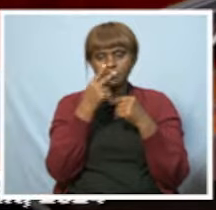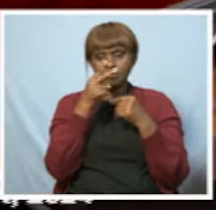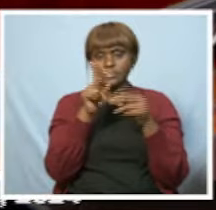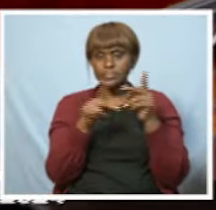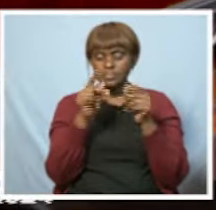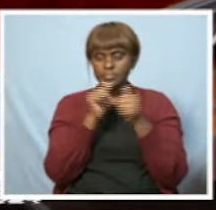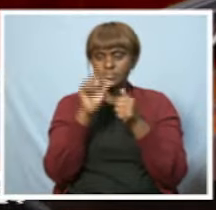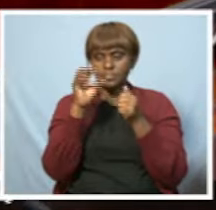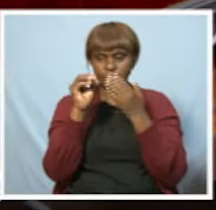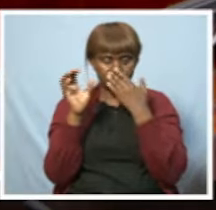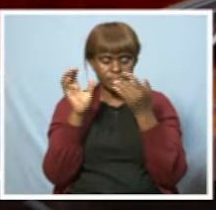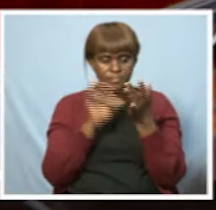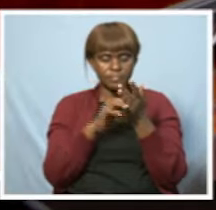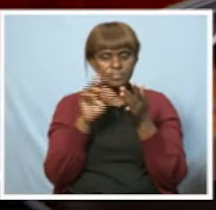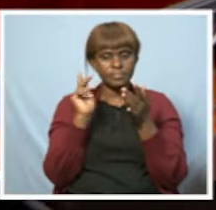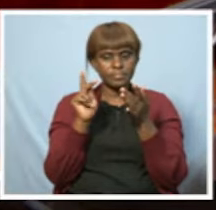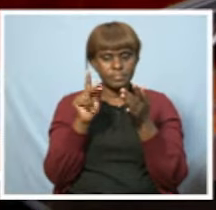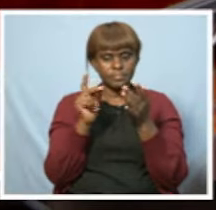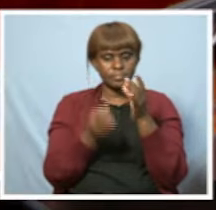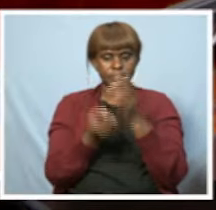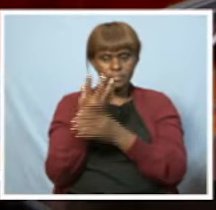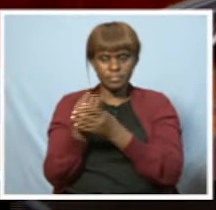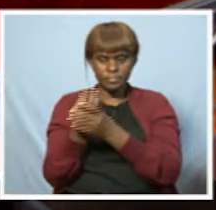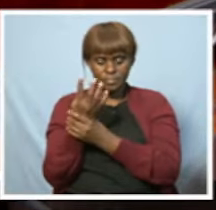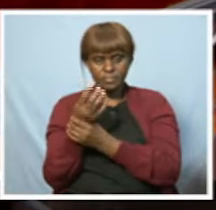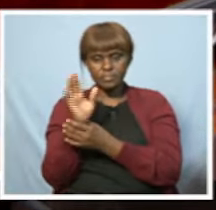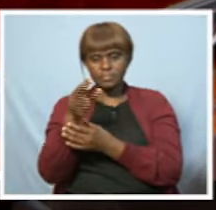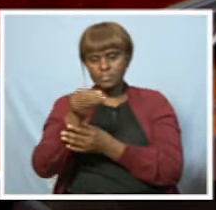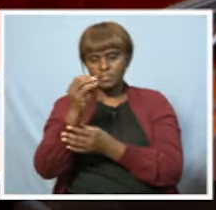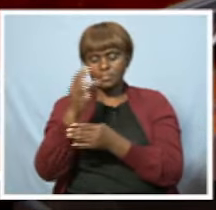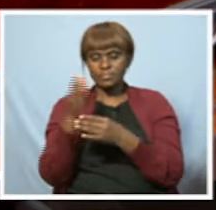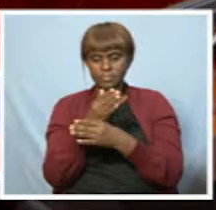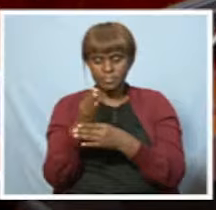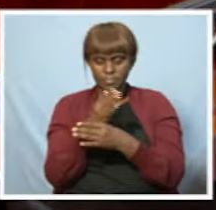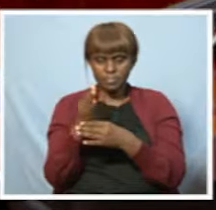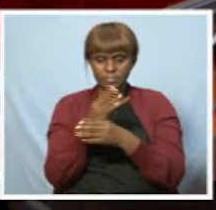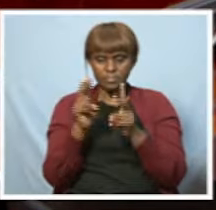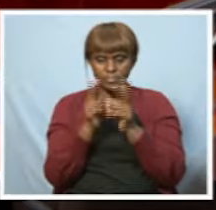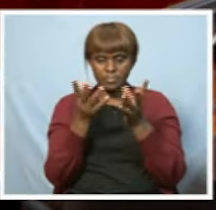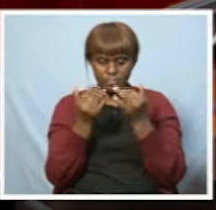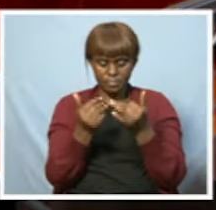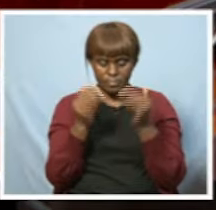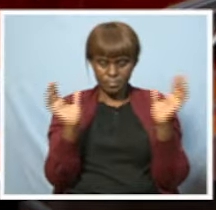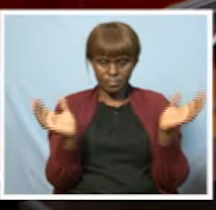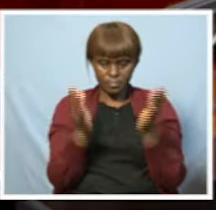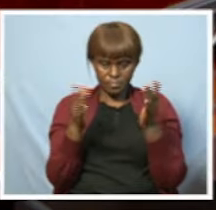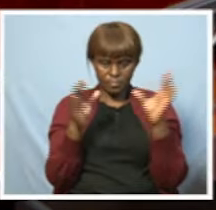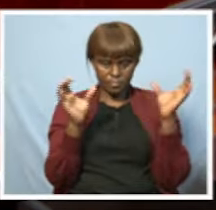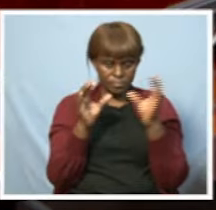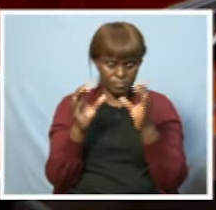with 50,000 kwacha grow their own business. So we want to encourage the